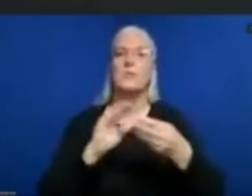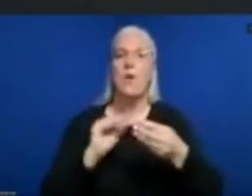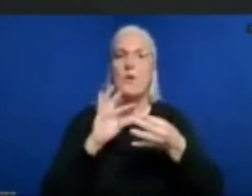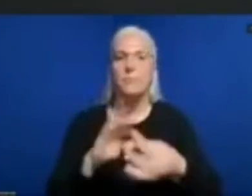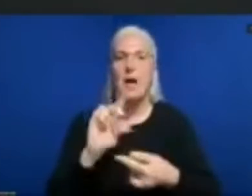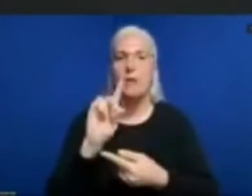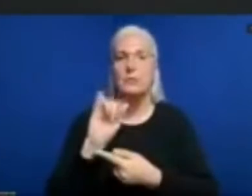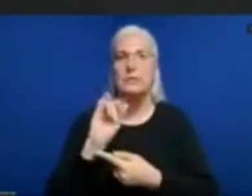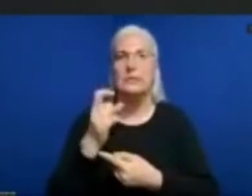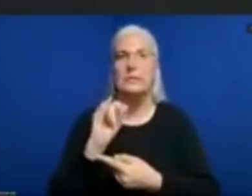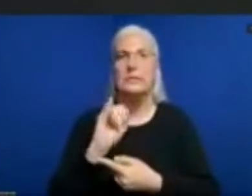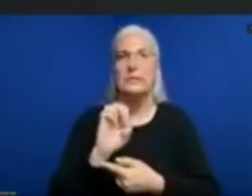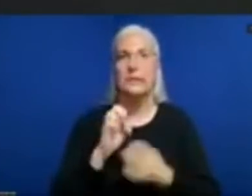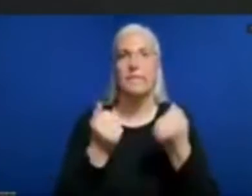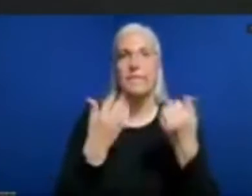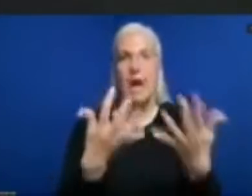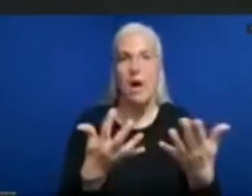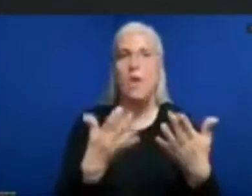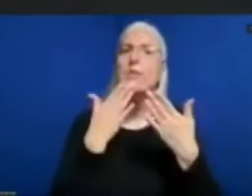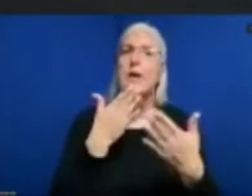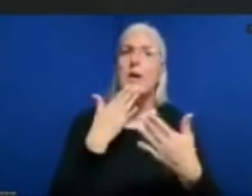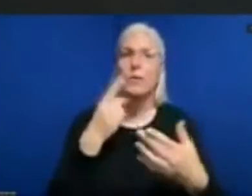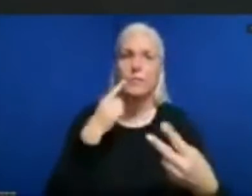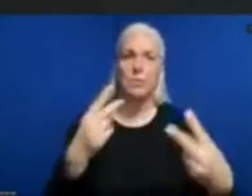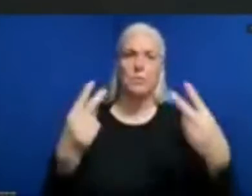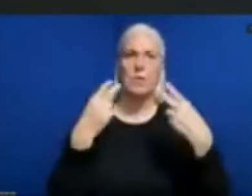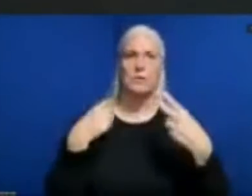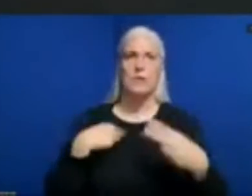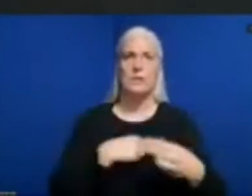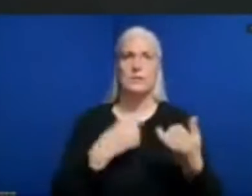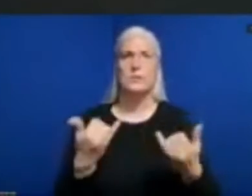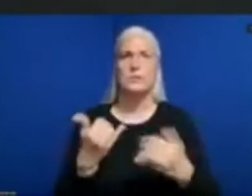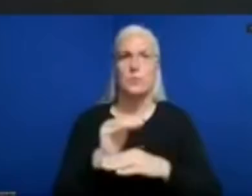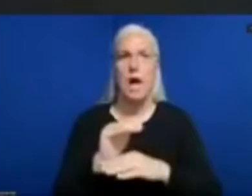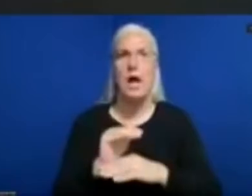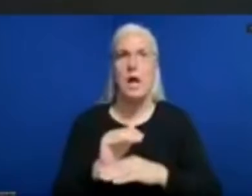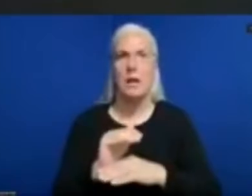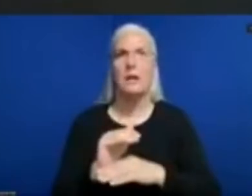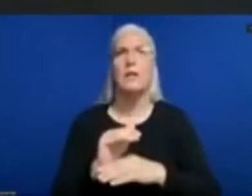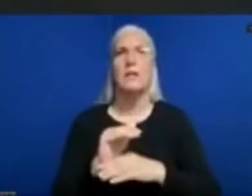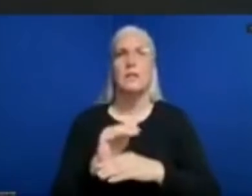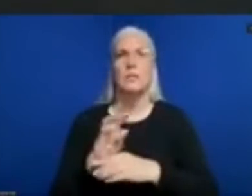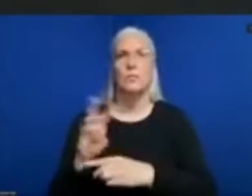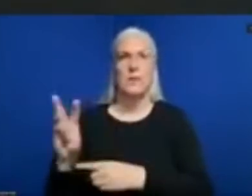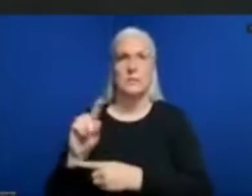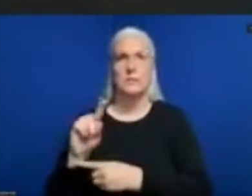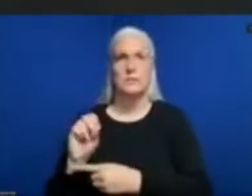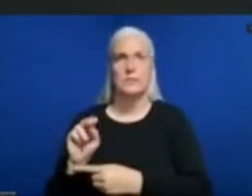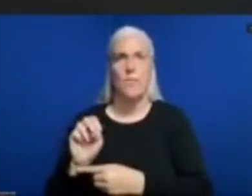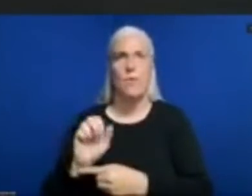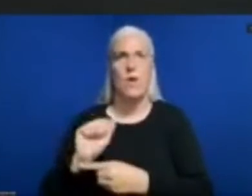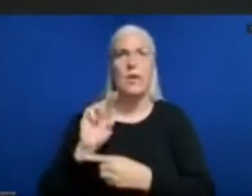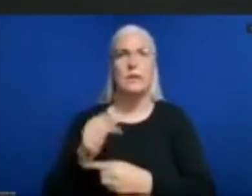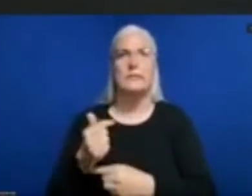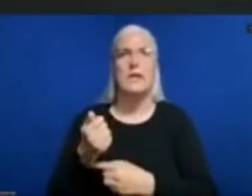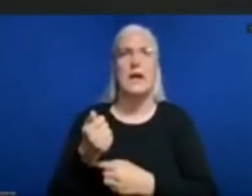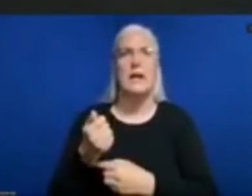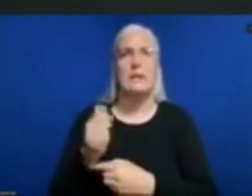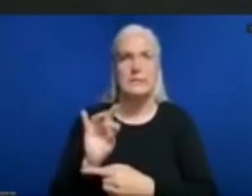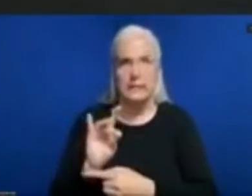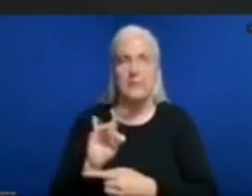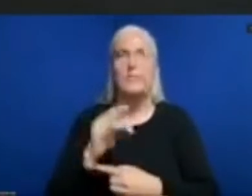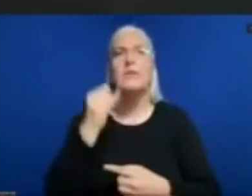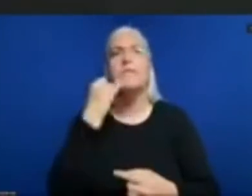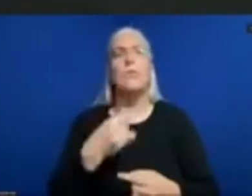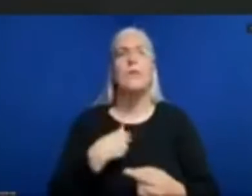Zone Community Briefing for August 18th, 2021. If you have any questions for our speakers this evening, please submit them in the comments section